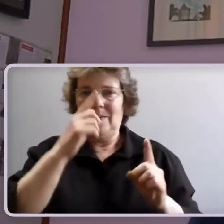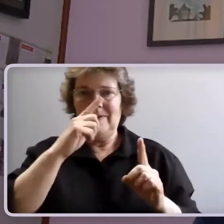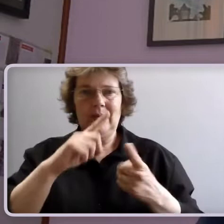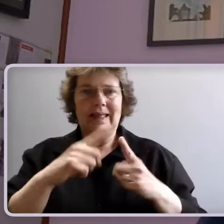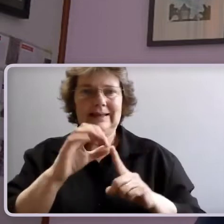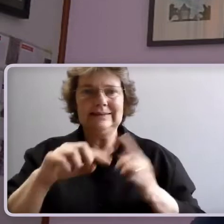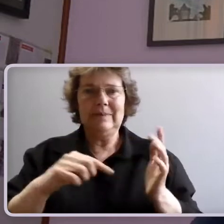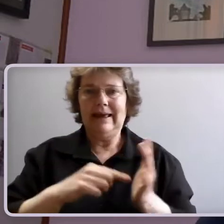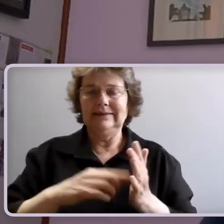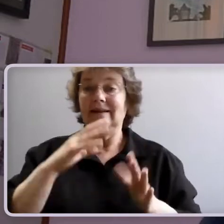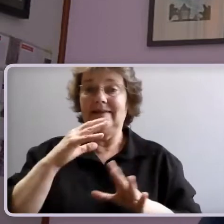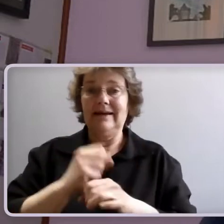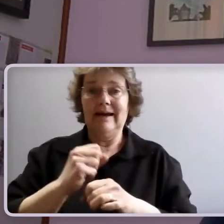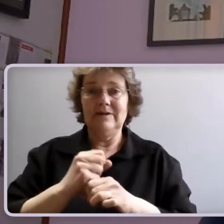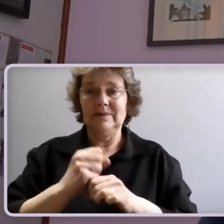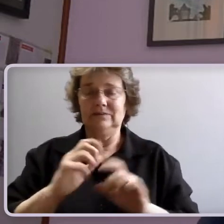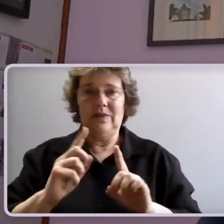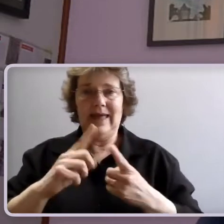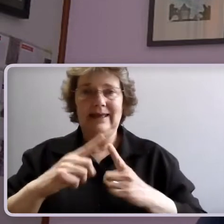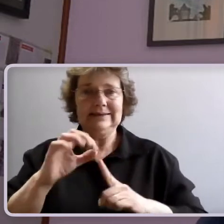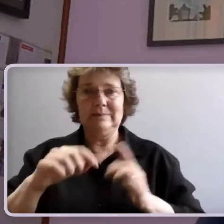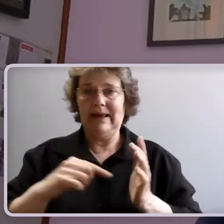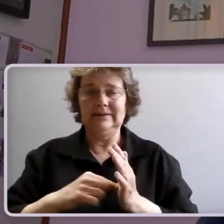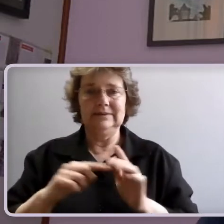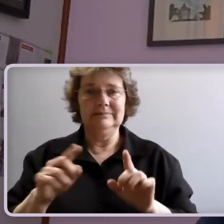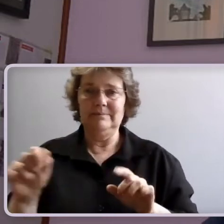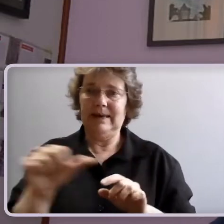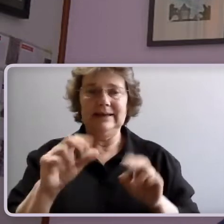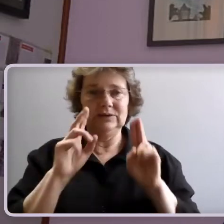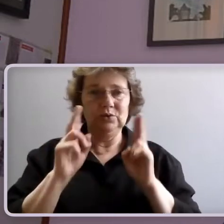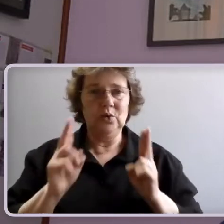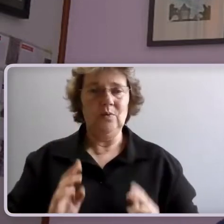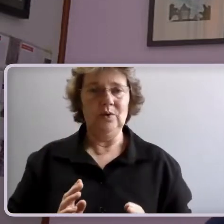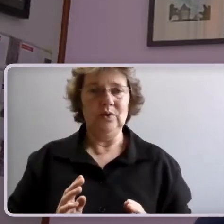means we as a workforce, as well as those who are